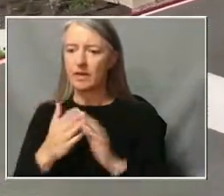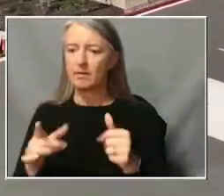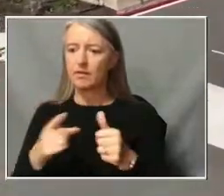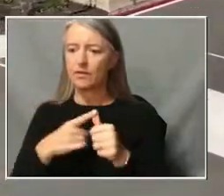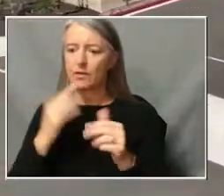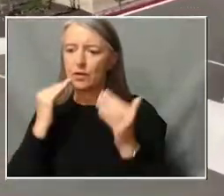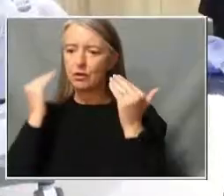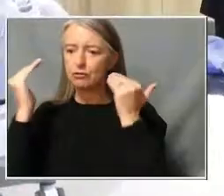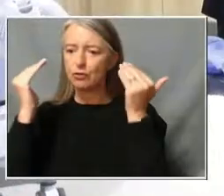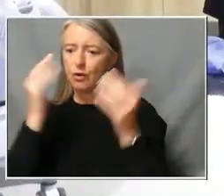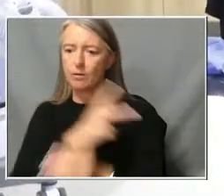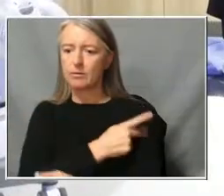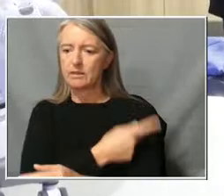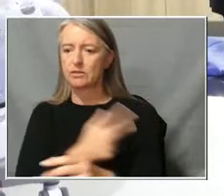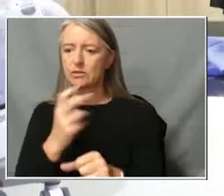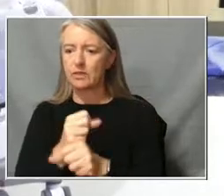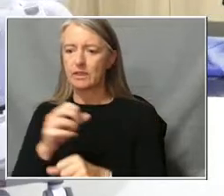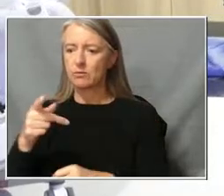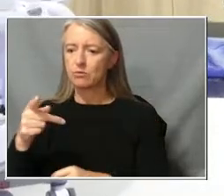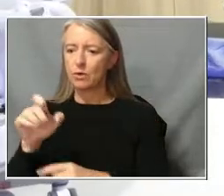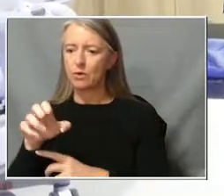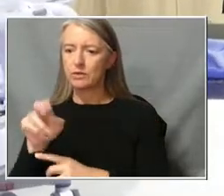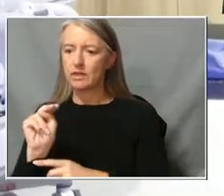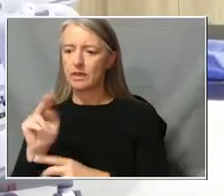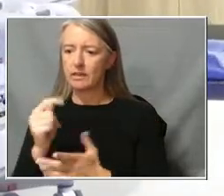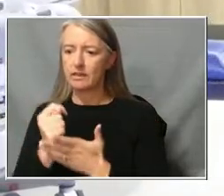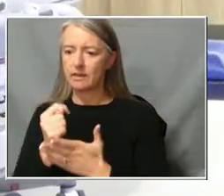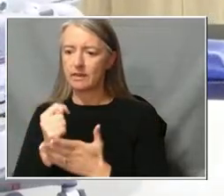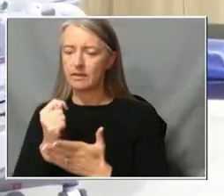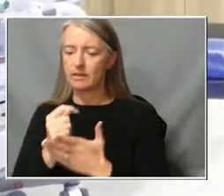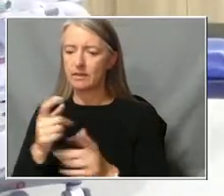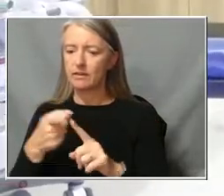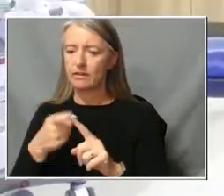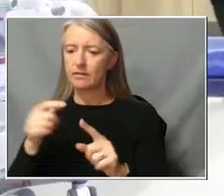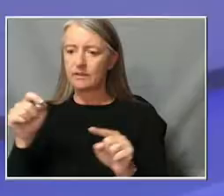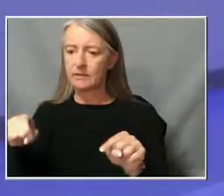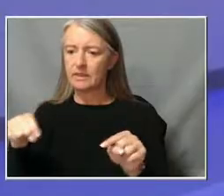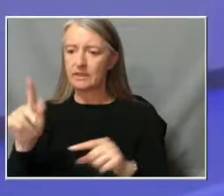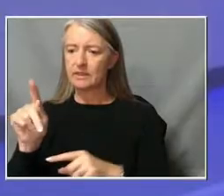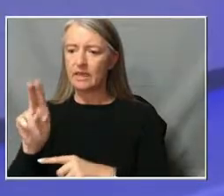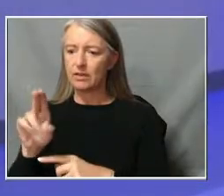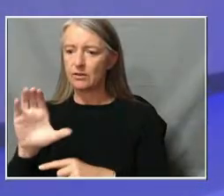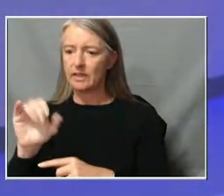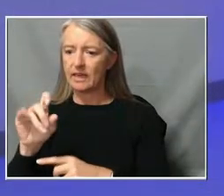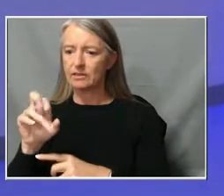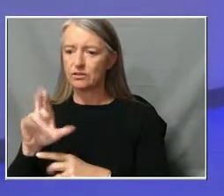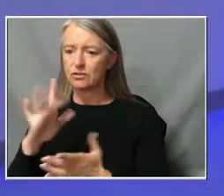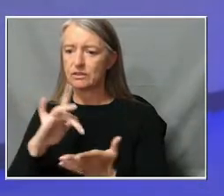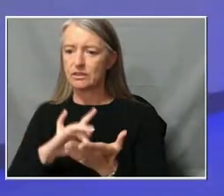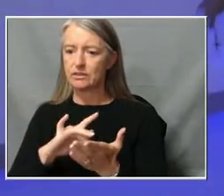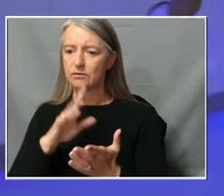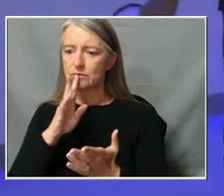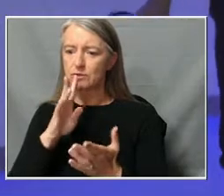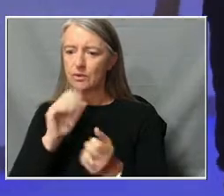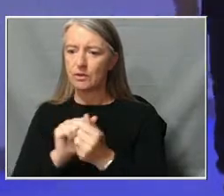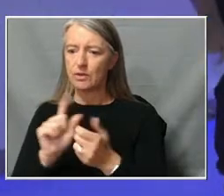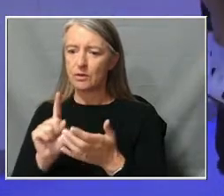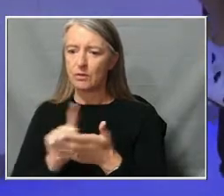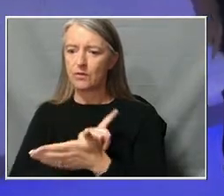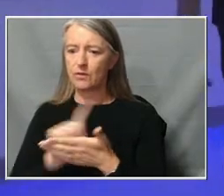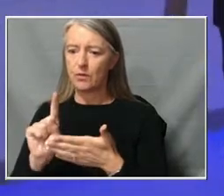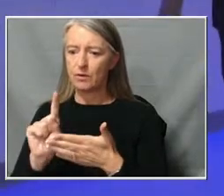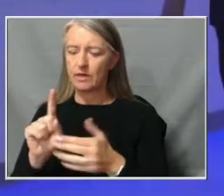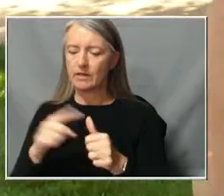adult patient to receive proton therapy at the University of Kansas Cancer Center. We spoke with her week 1 of her